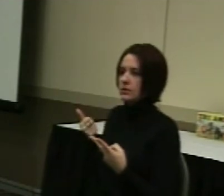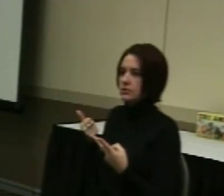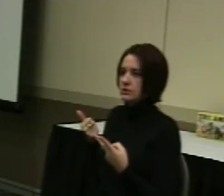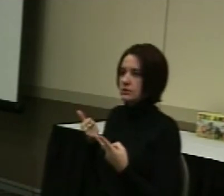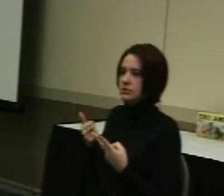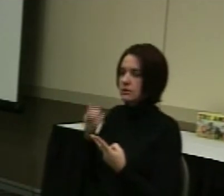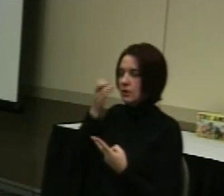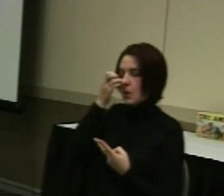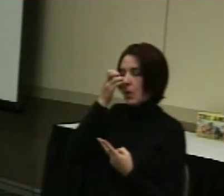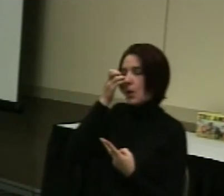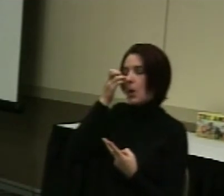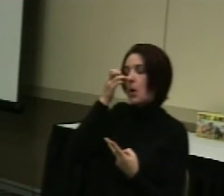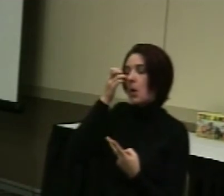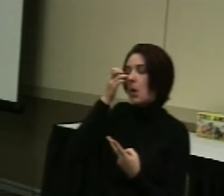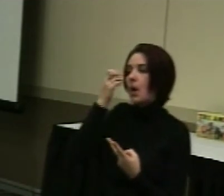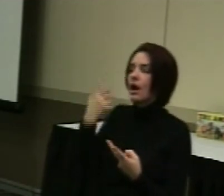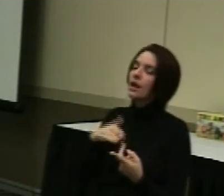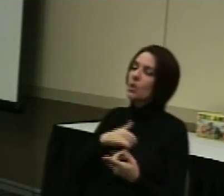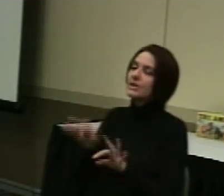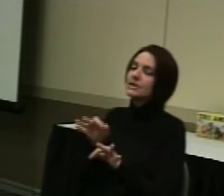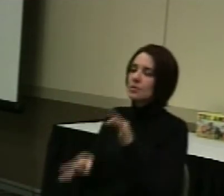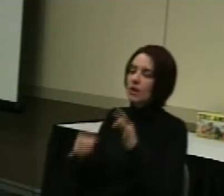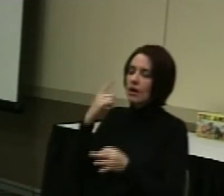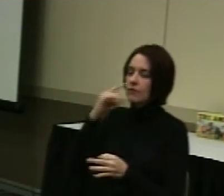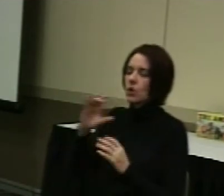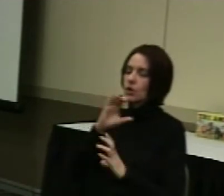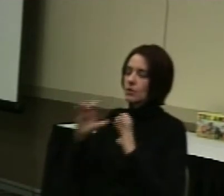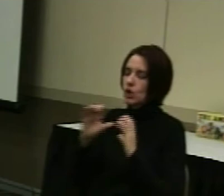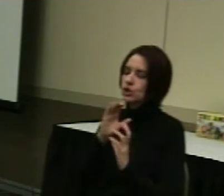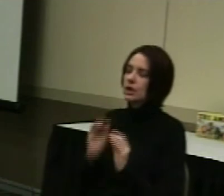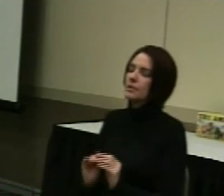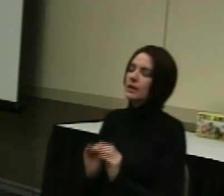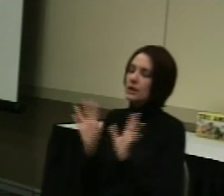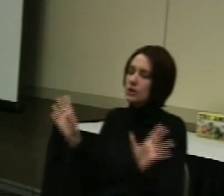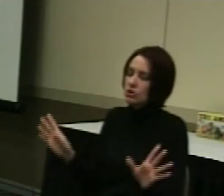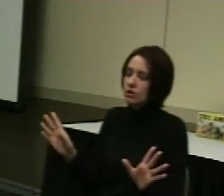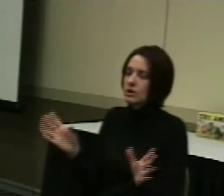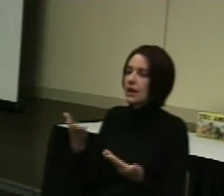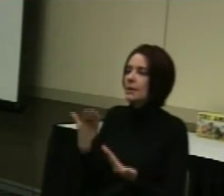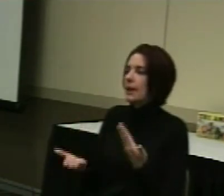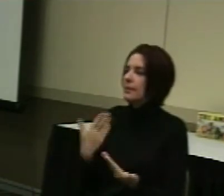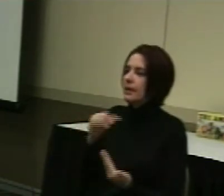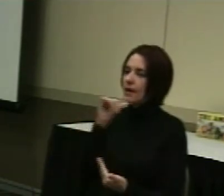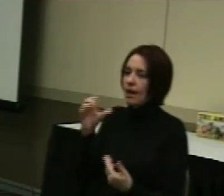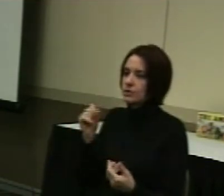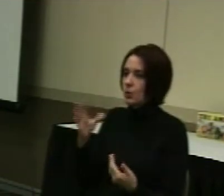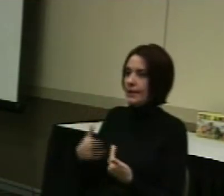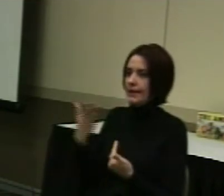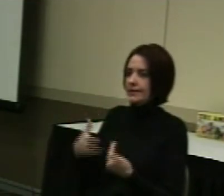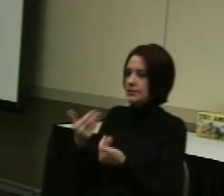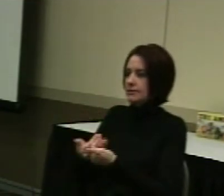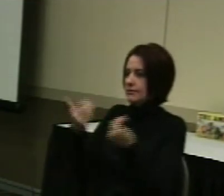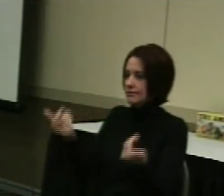simplify, don't we, in order to communicate. Clearly, it may not always be so easy to understand what is